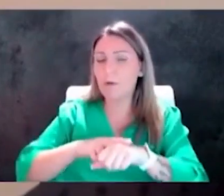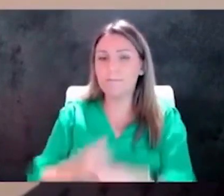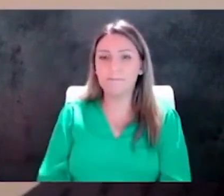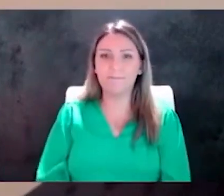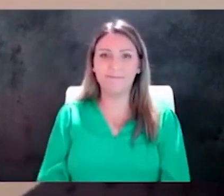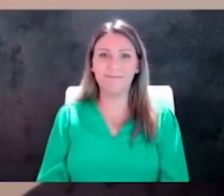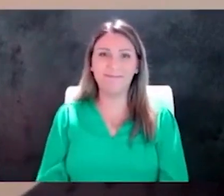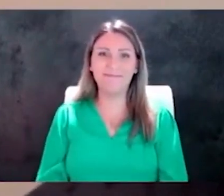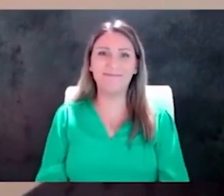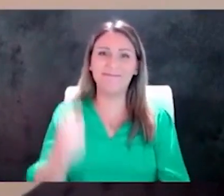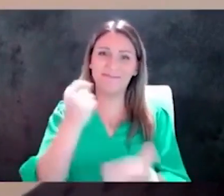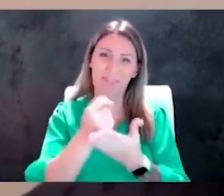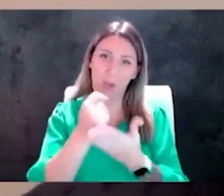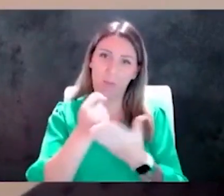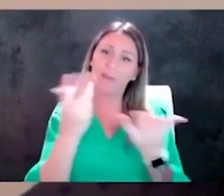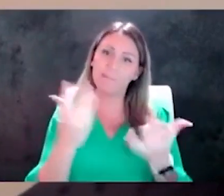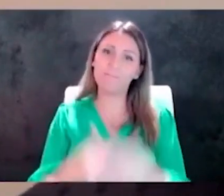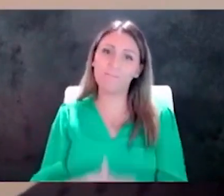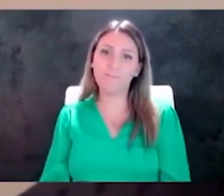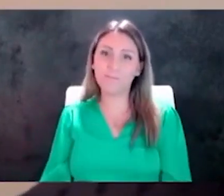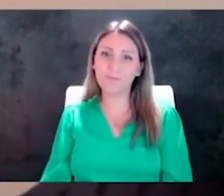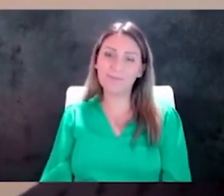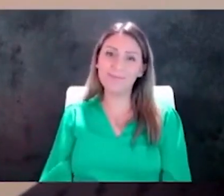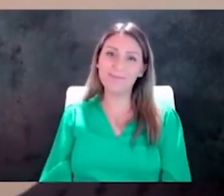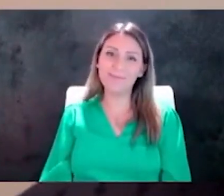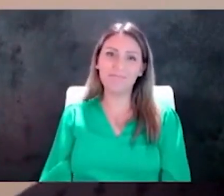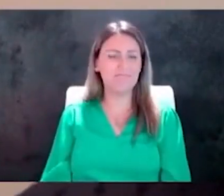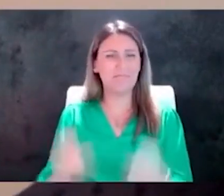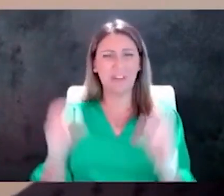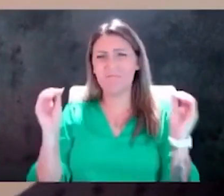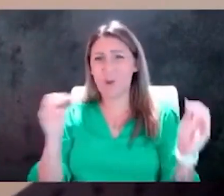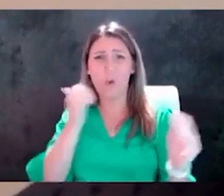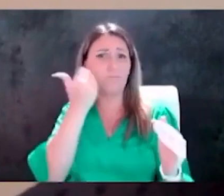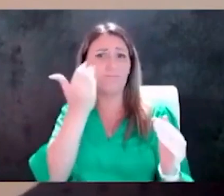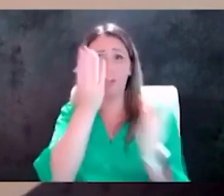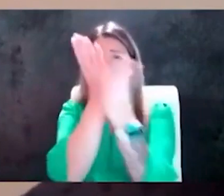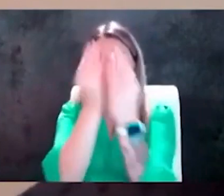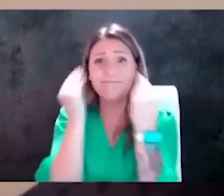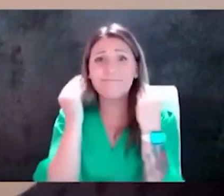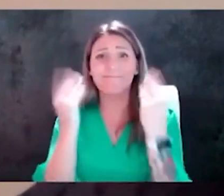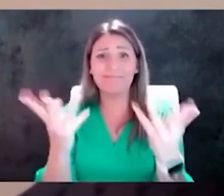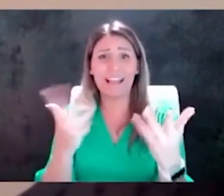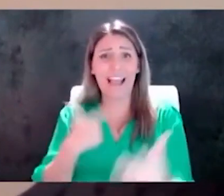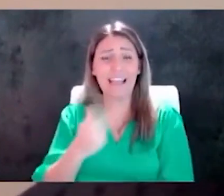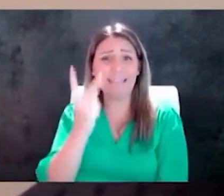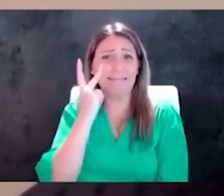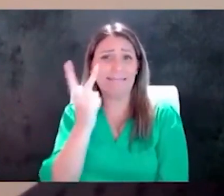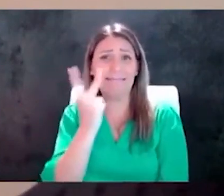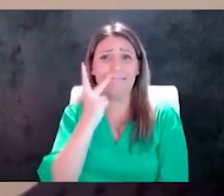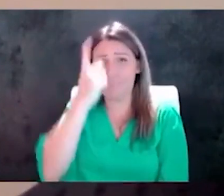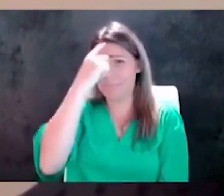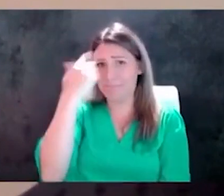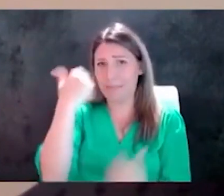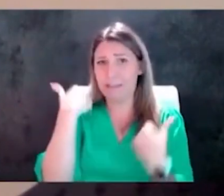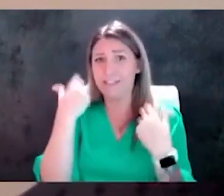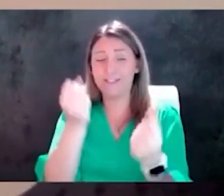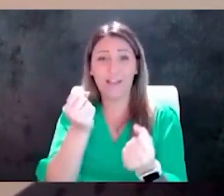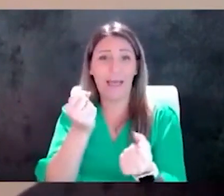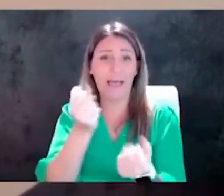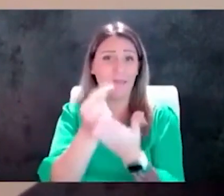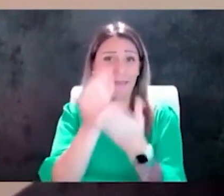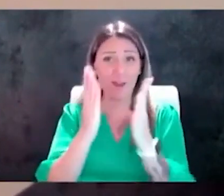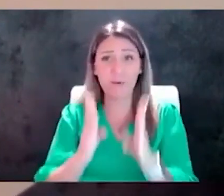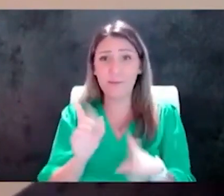Therapy. I have no shame in letting everybody know. I see a mental health therapist as well as